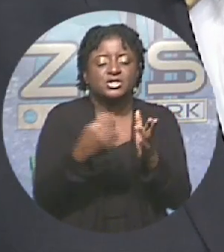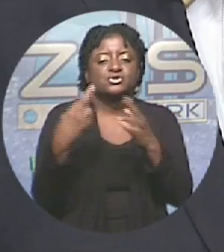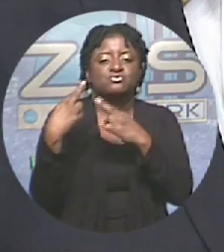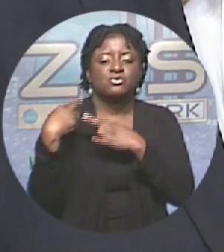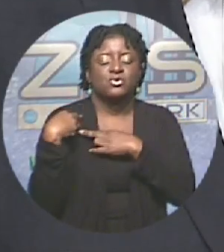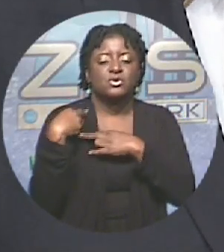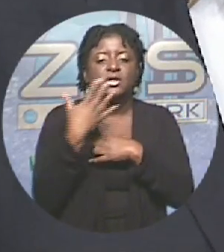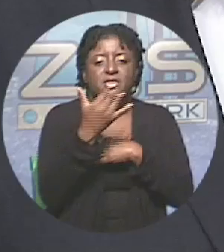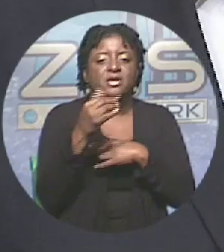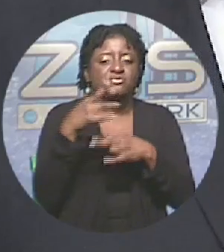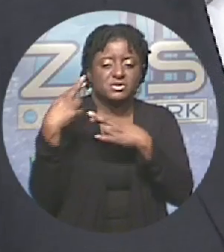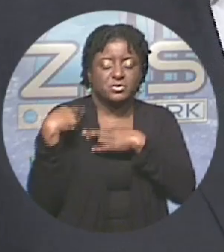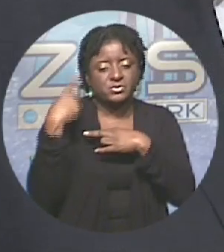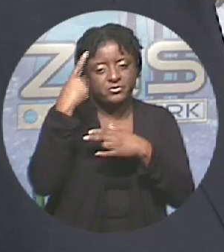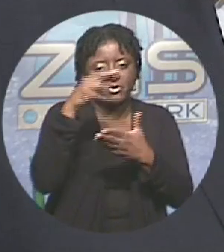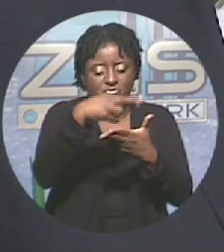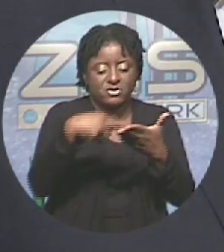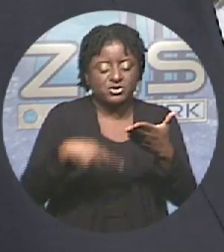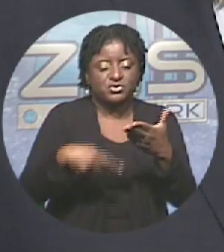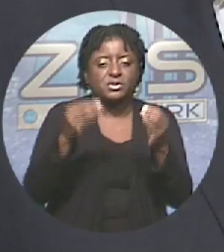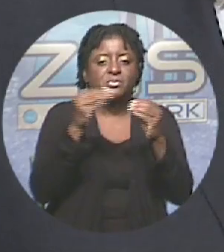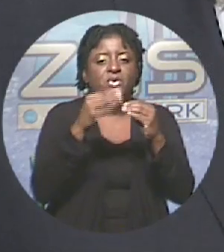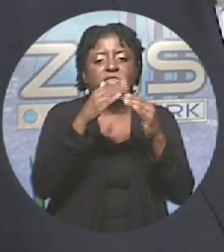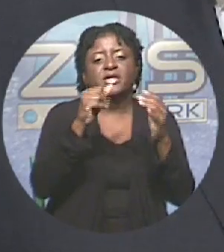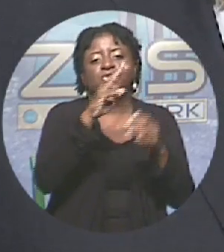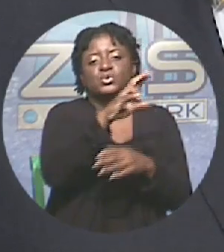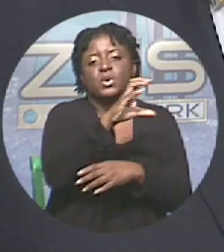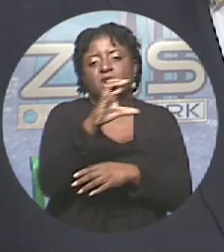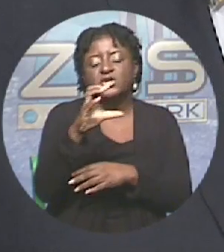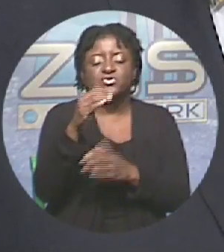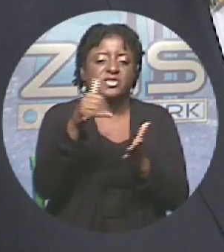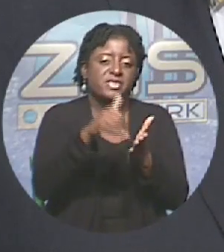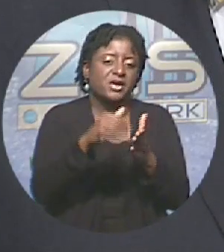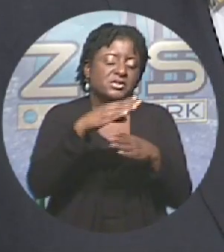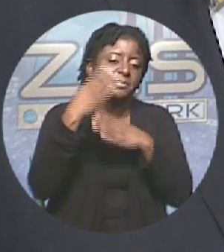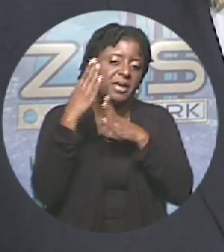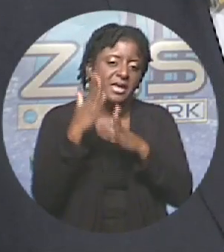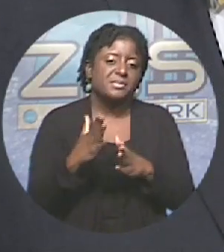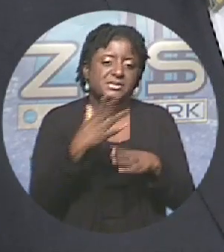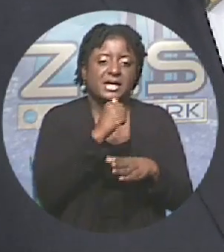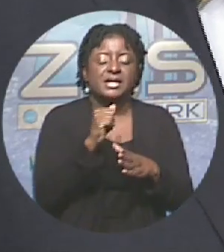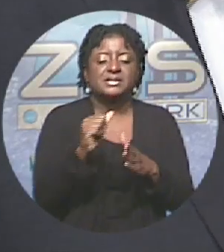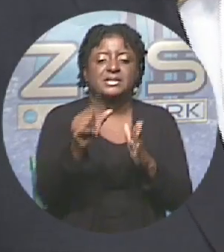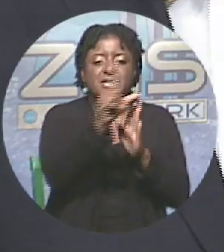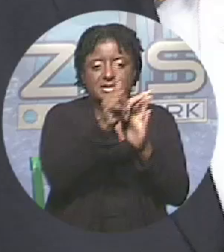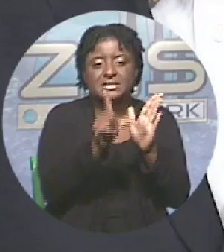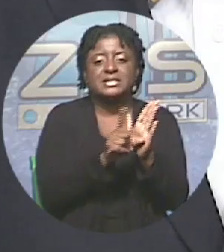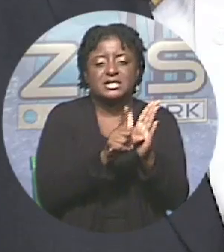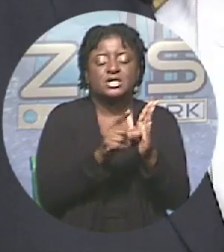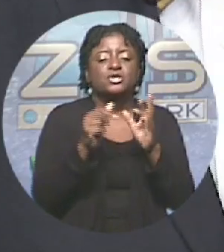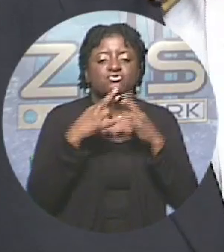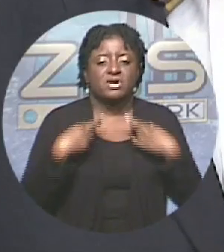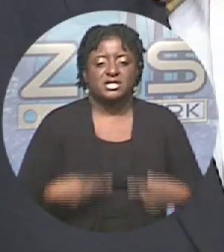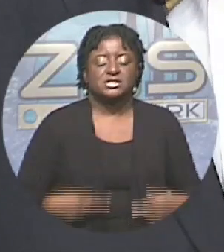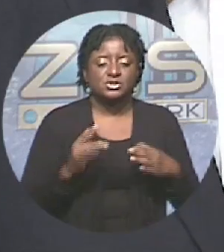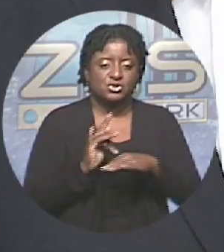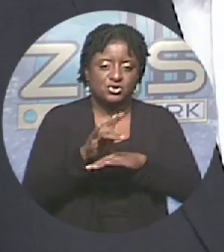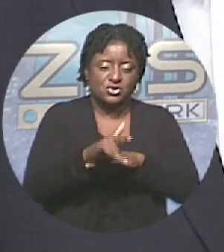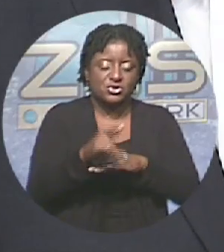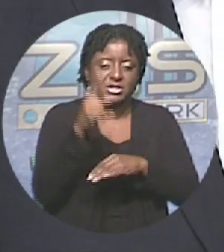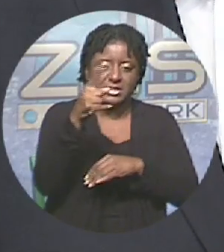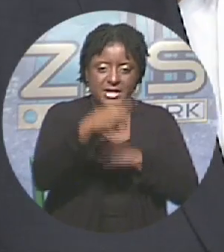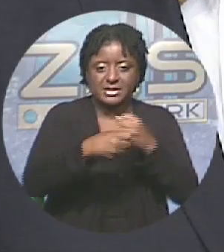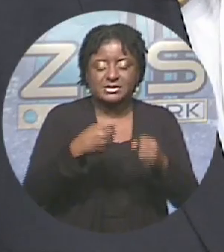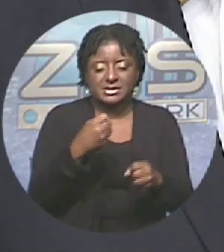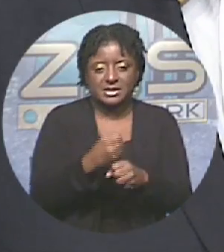agency responsible for registering more than 200,000 Bahamians and legal residents early next year. To facilitate the goal, Jiminita